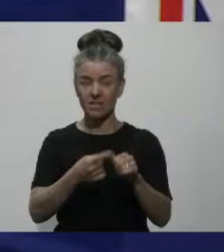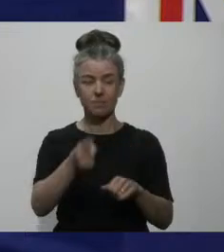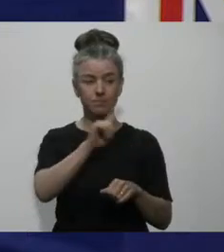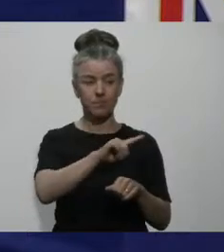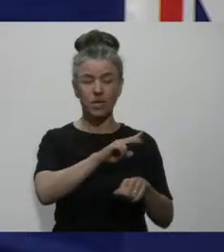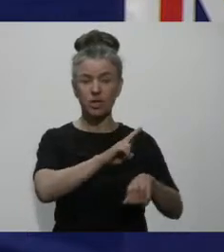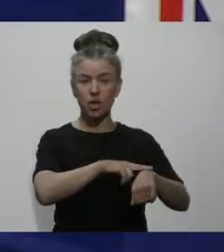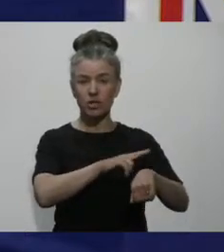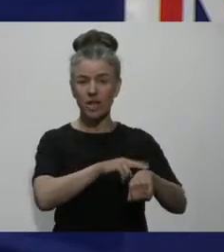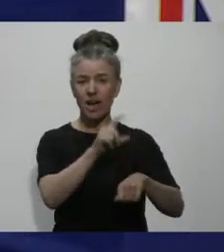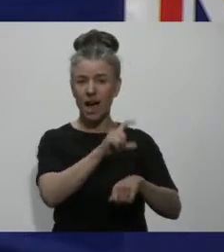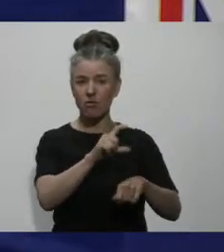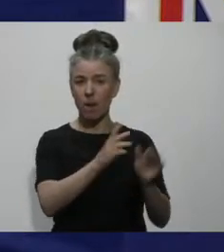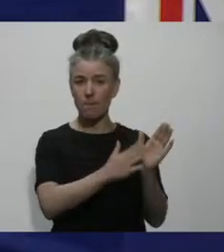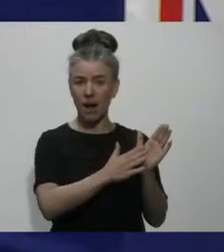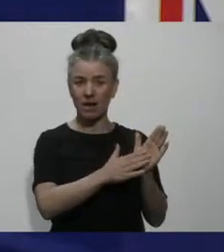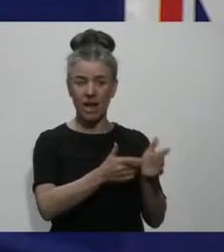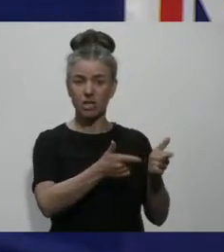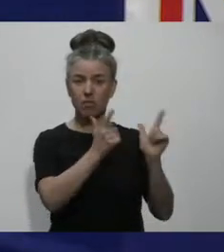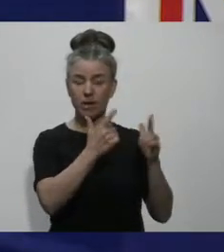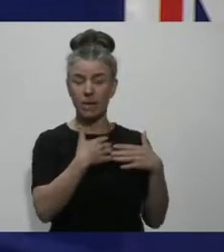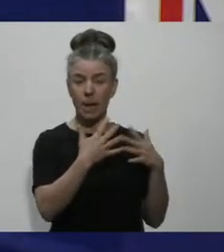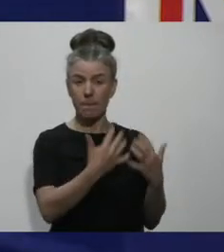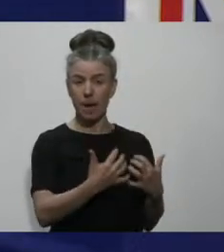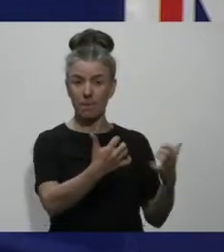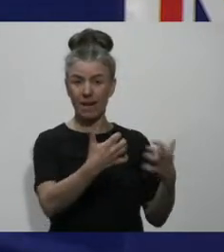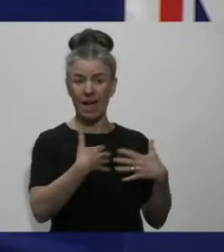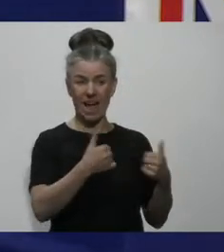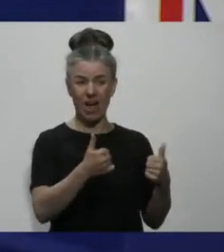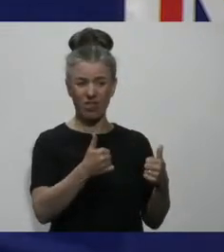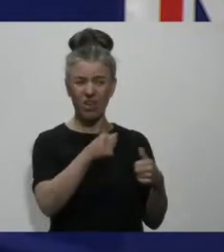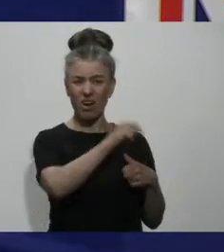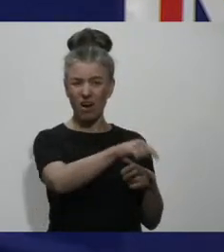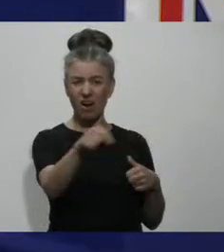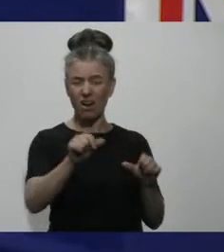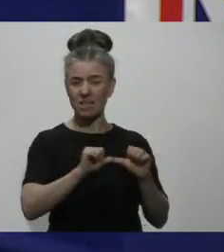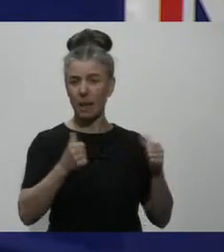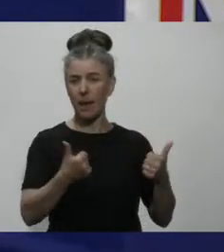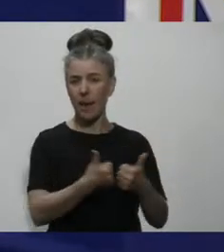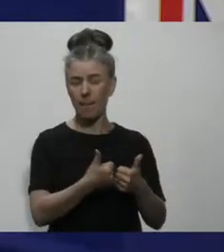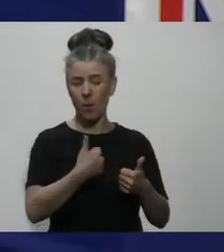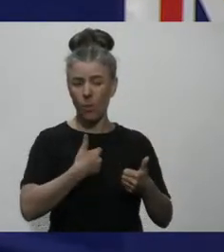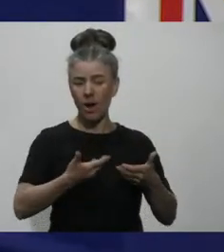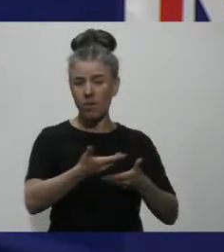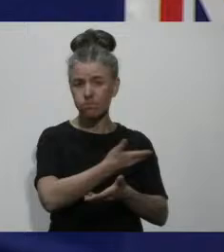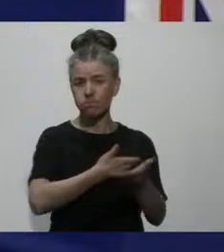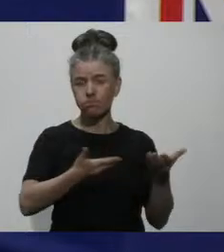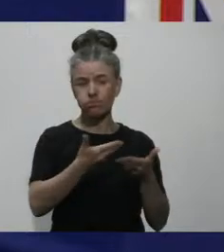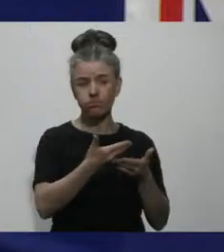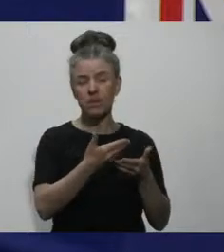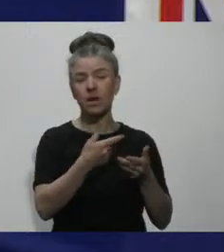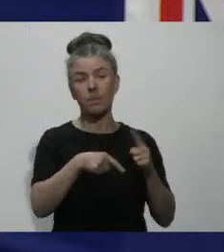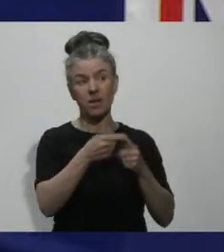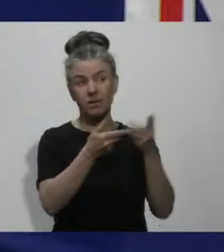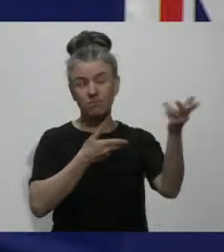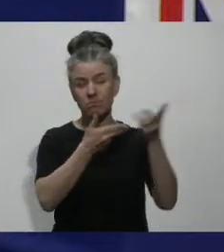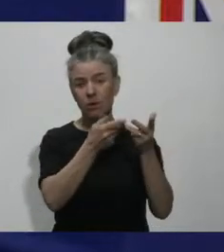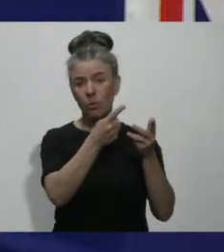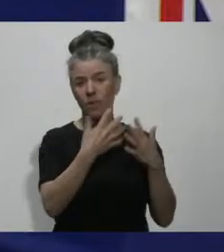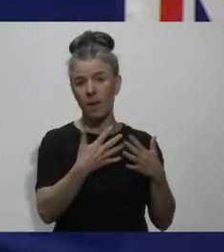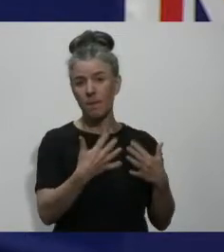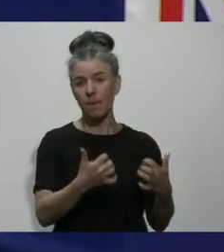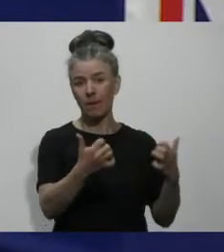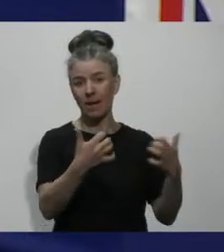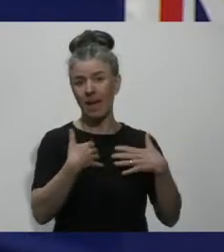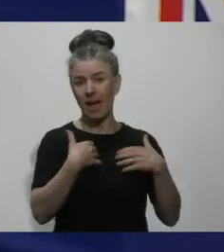the Director of Public Health, and they had worked with our team. We're in constant dialogue with the Public Health Unit in Auckland, meetings with